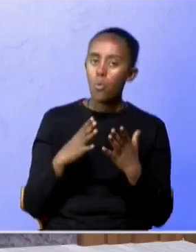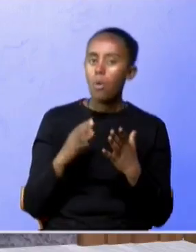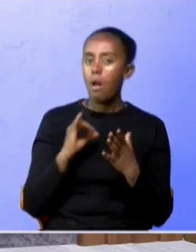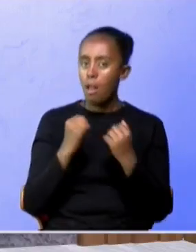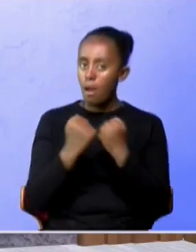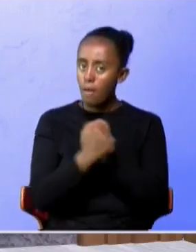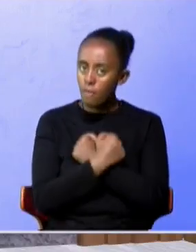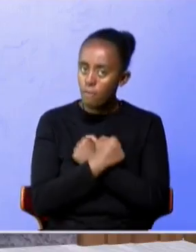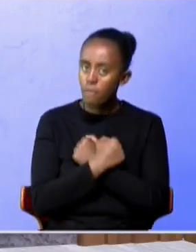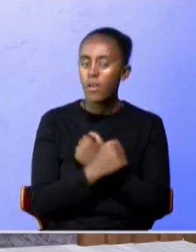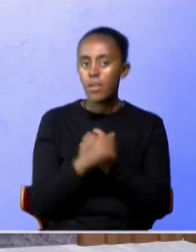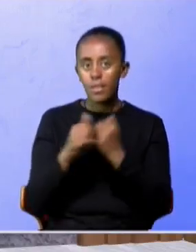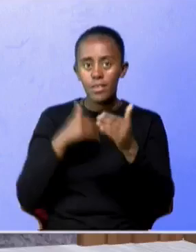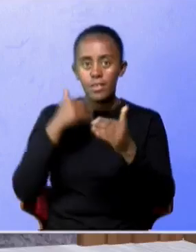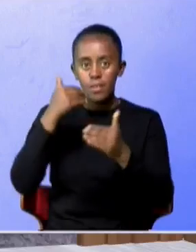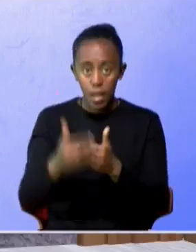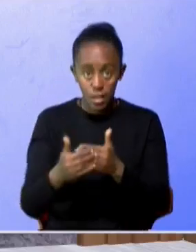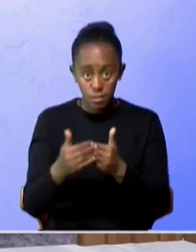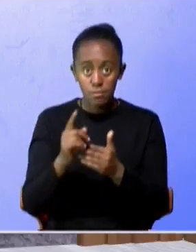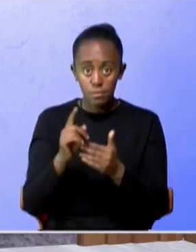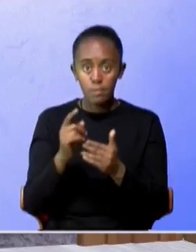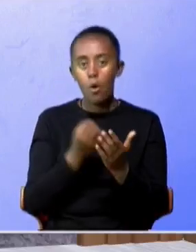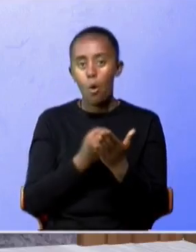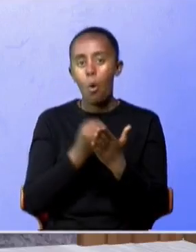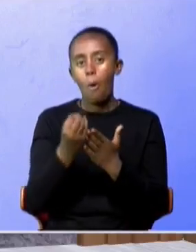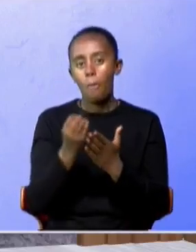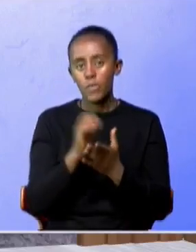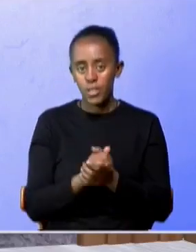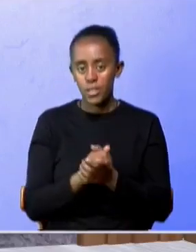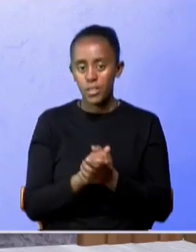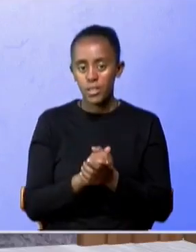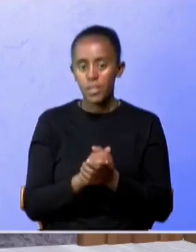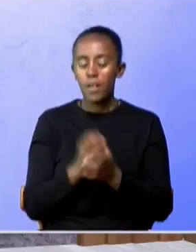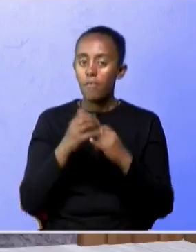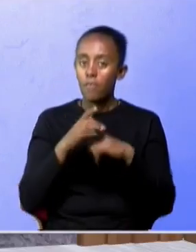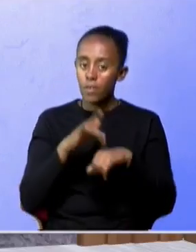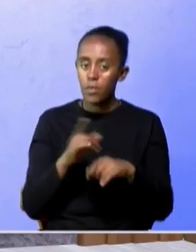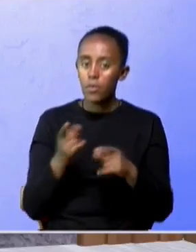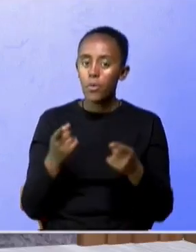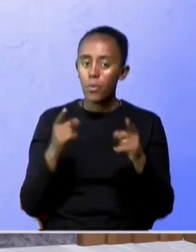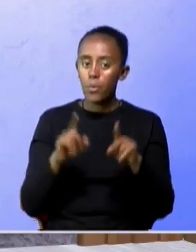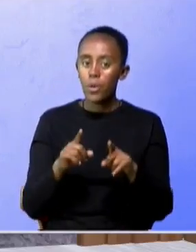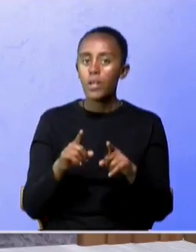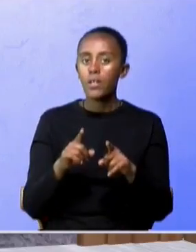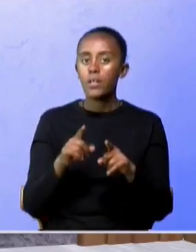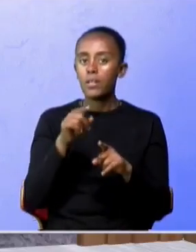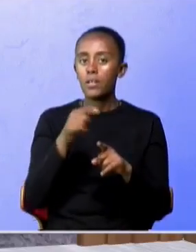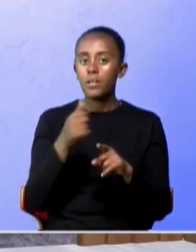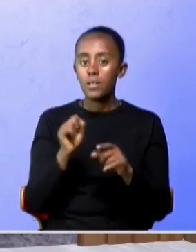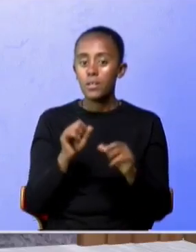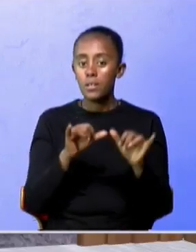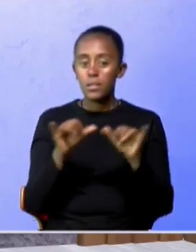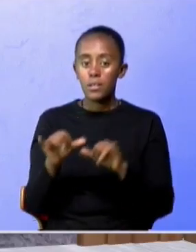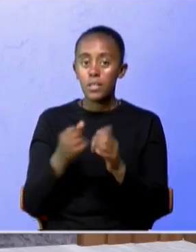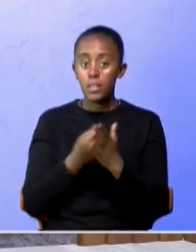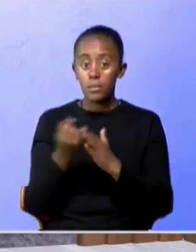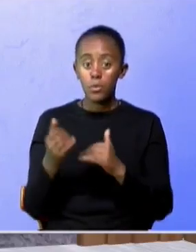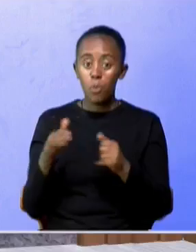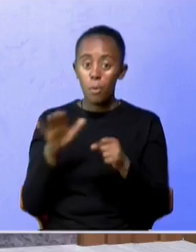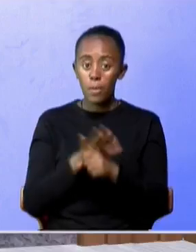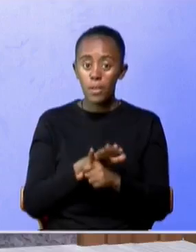love, and then we use it as an object. Finally, when we use it as a subject